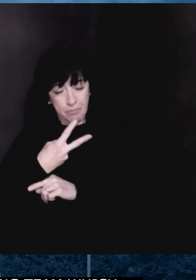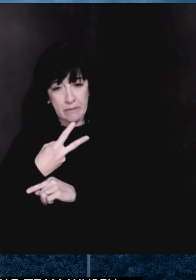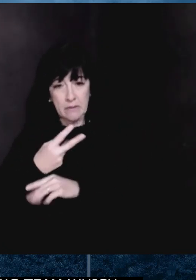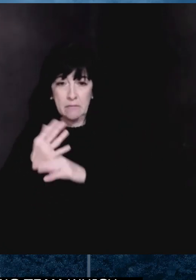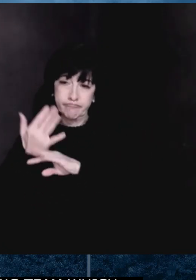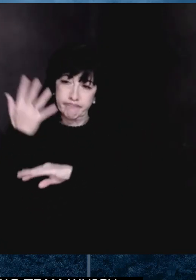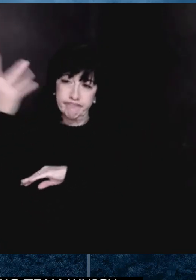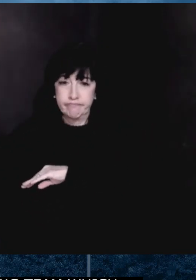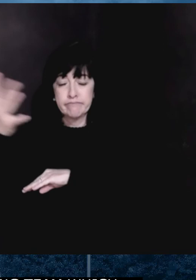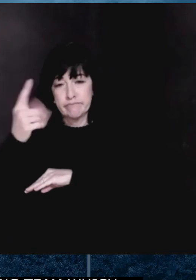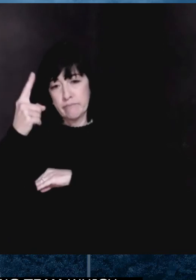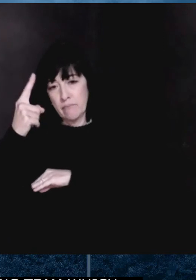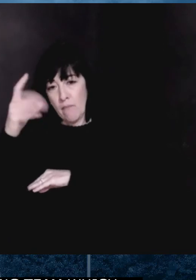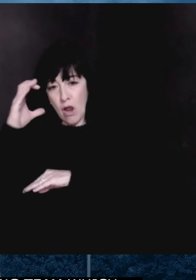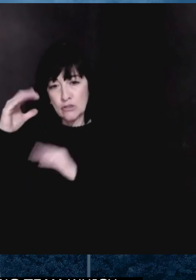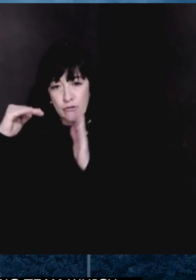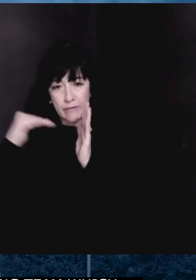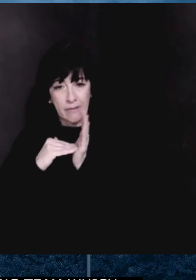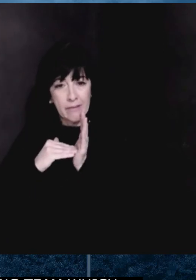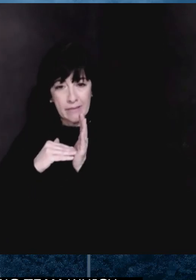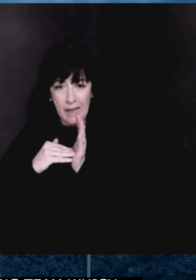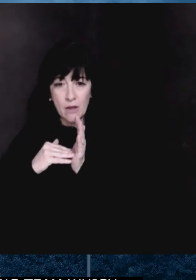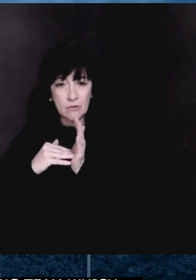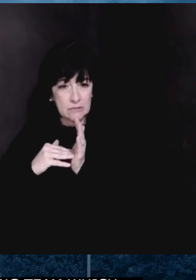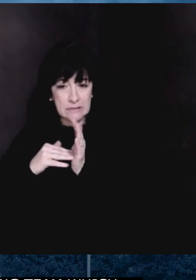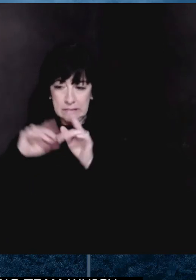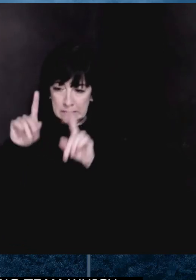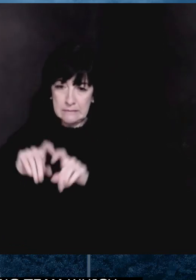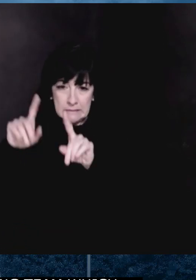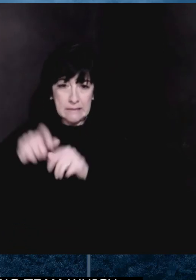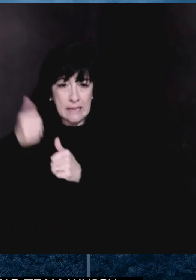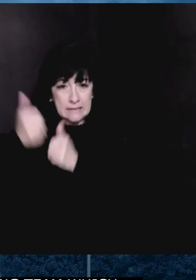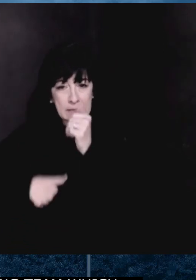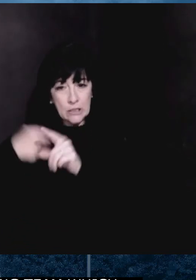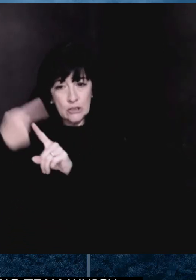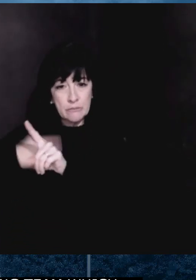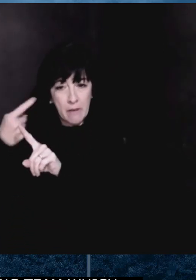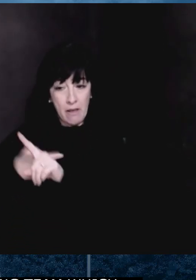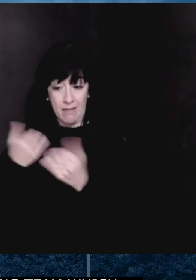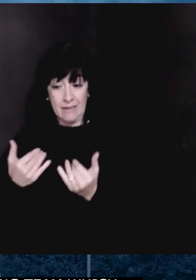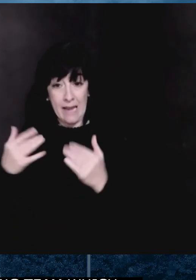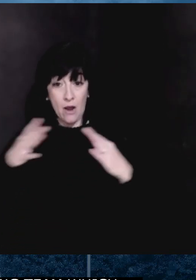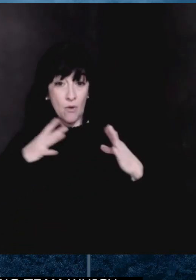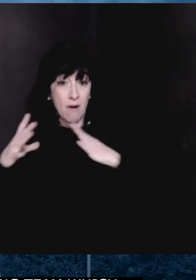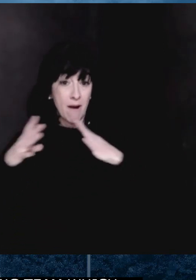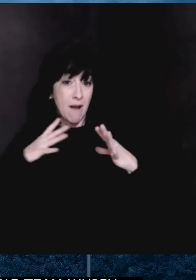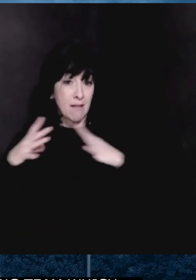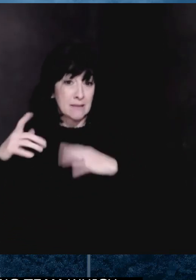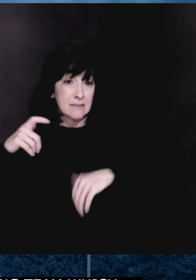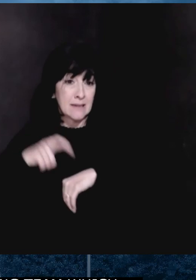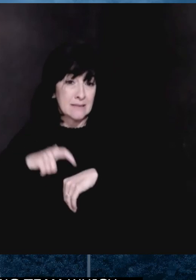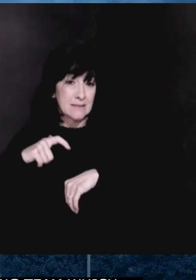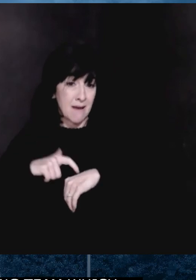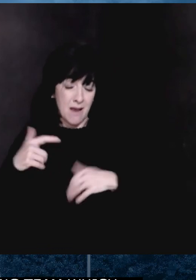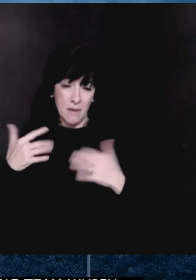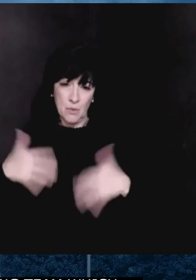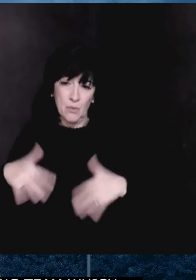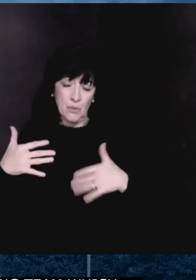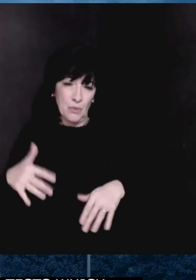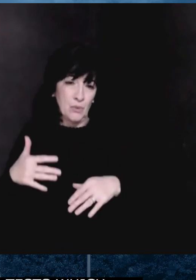100,000 plus tests per month as we move through the holiday season. I thank everybody for